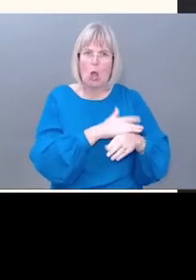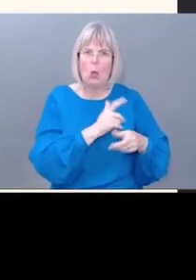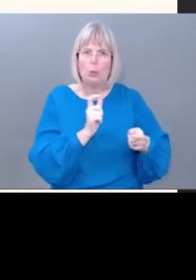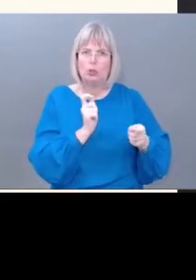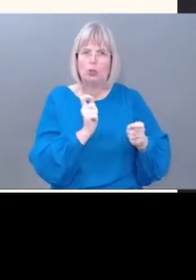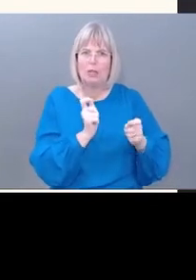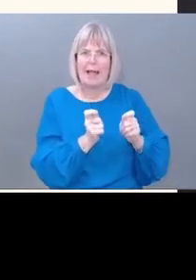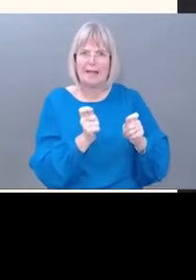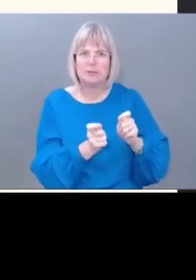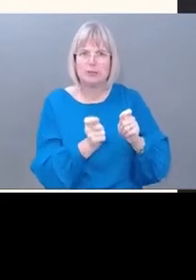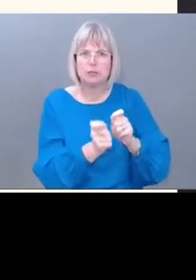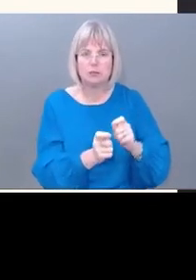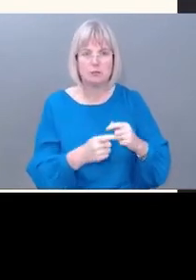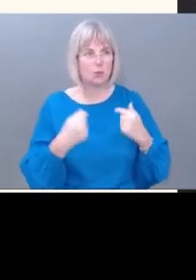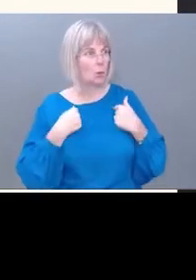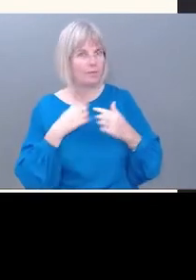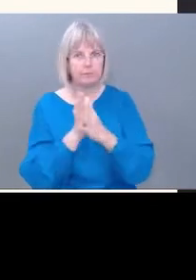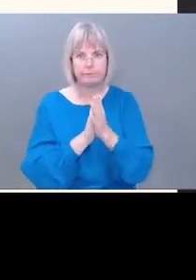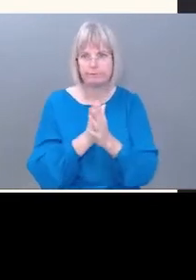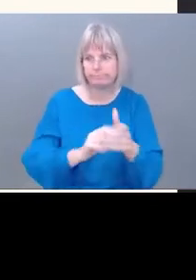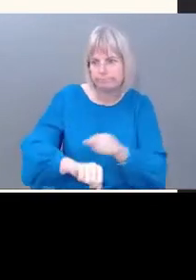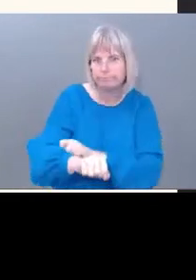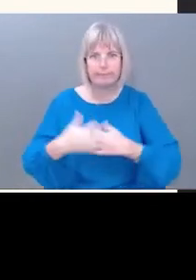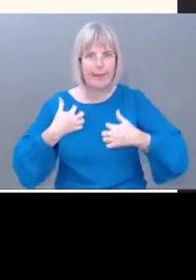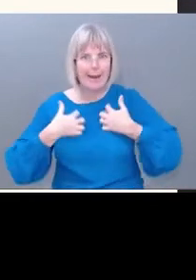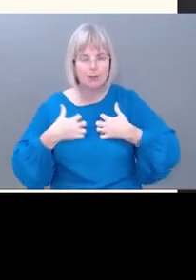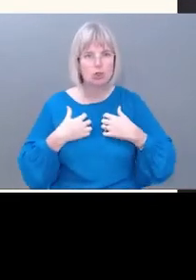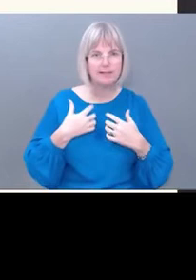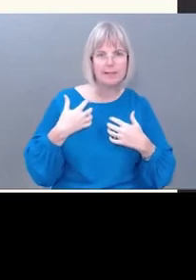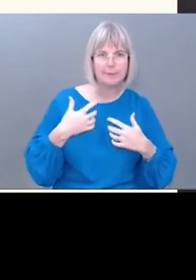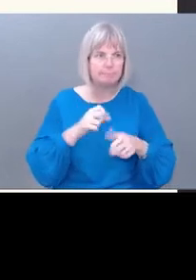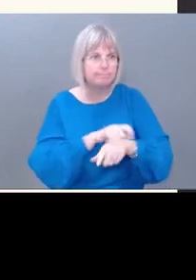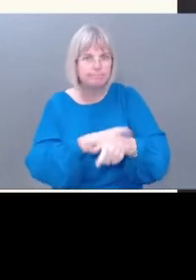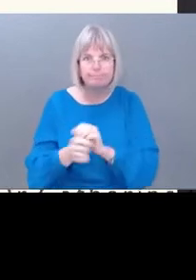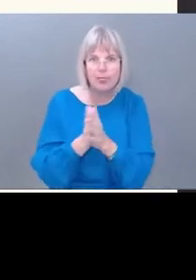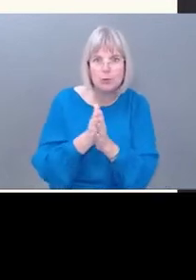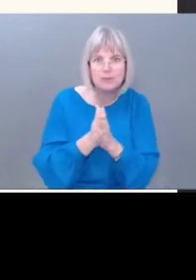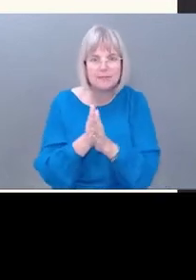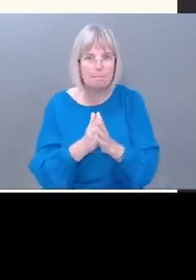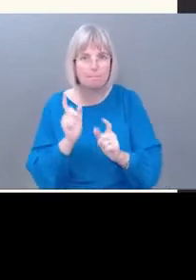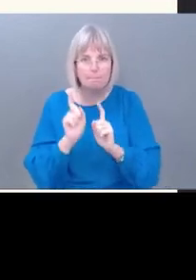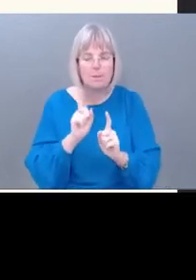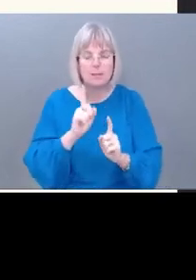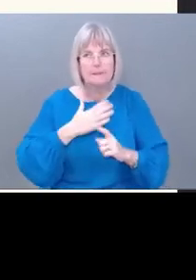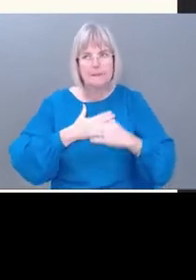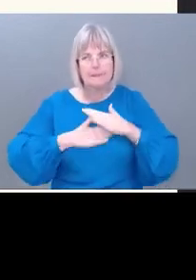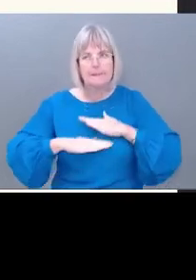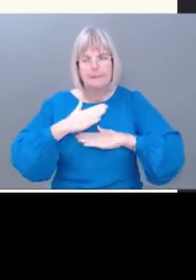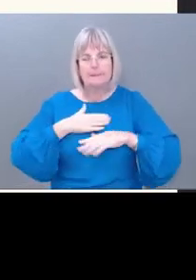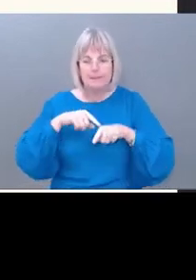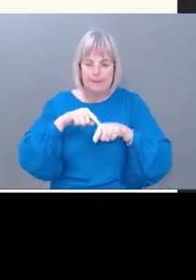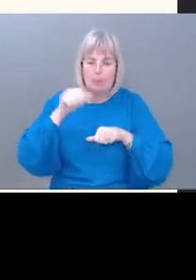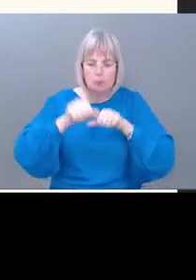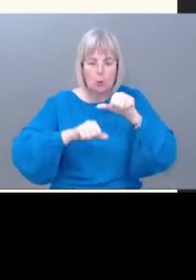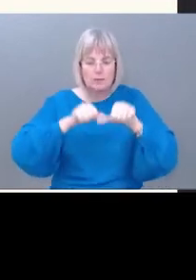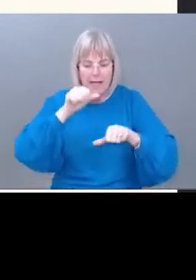energy and enthusiasm to get things going, and we've had to learn to be patient and to follow process and to challenge in a particular way in order to get things